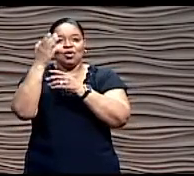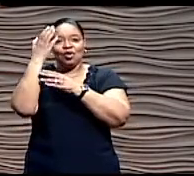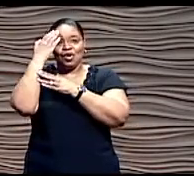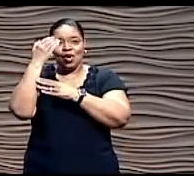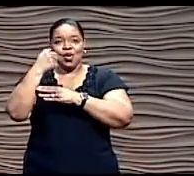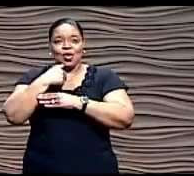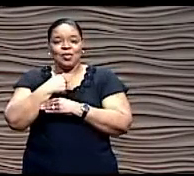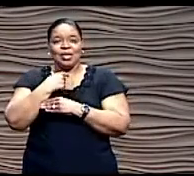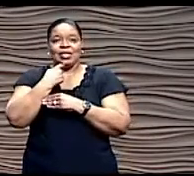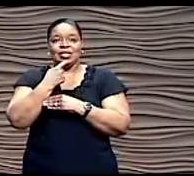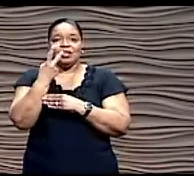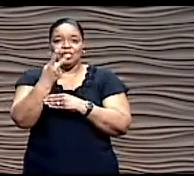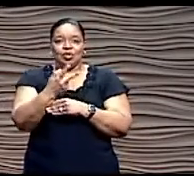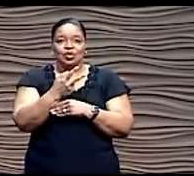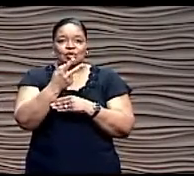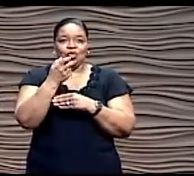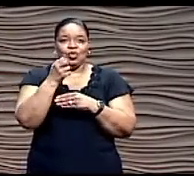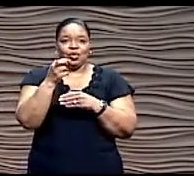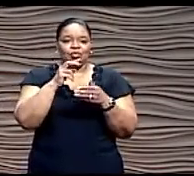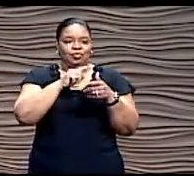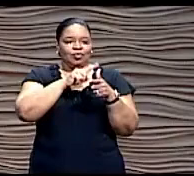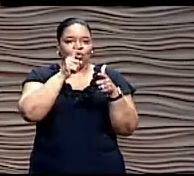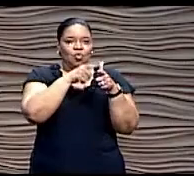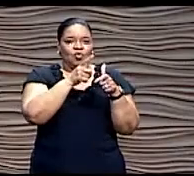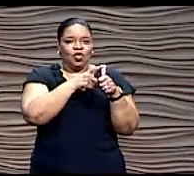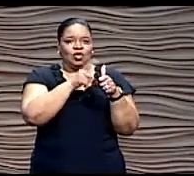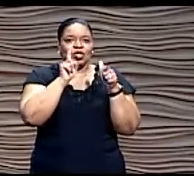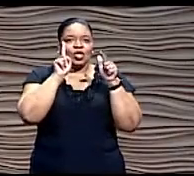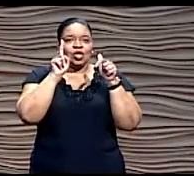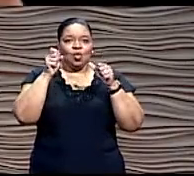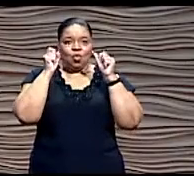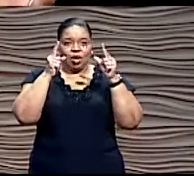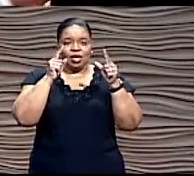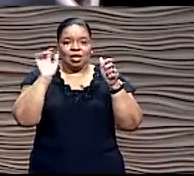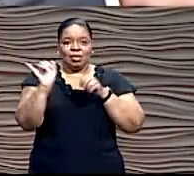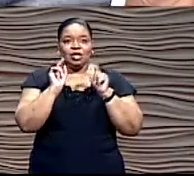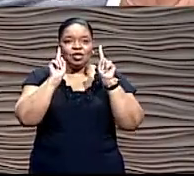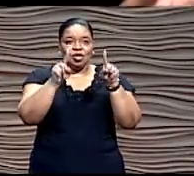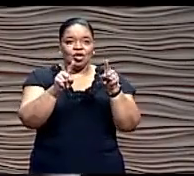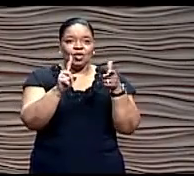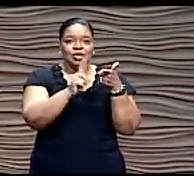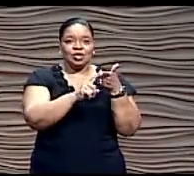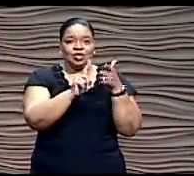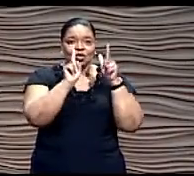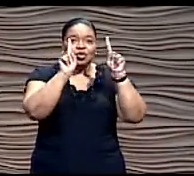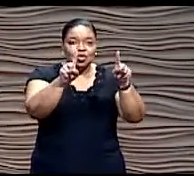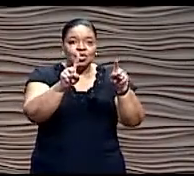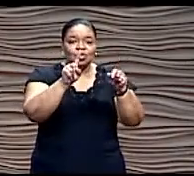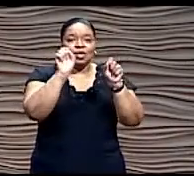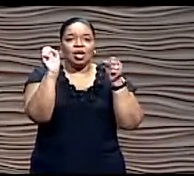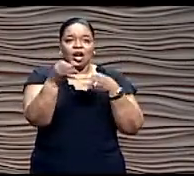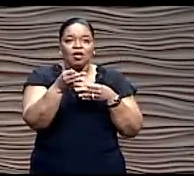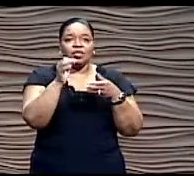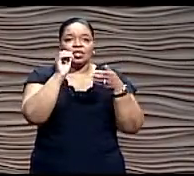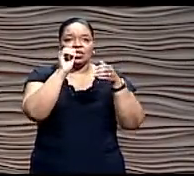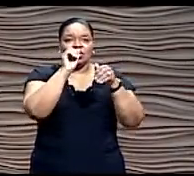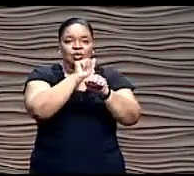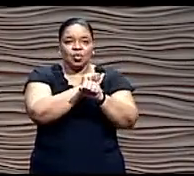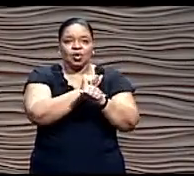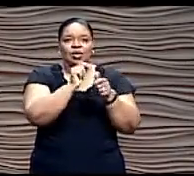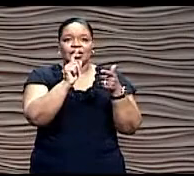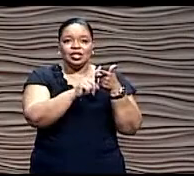them two or three things. One, get up like you're going to the office to work and work